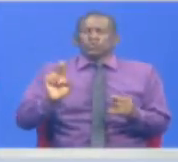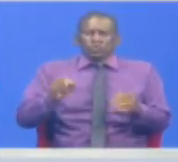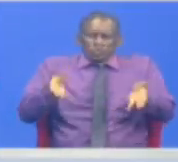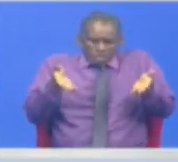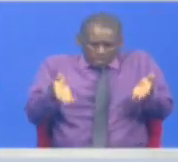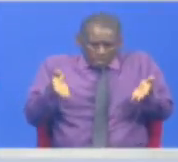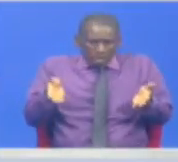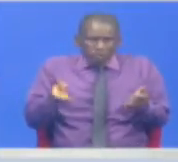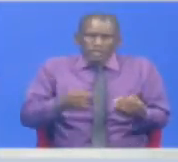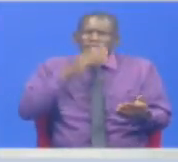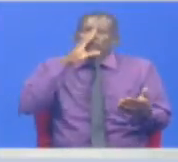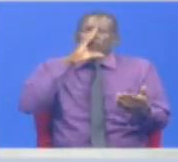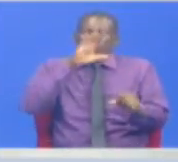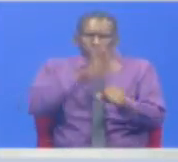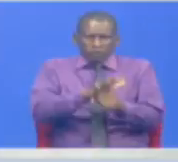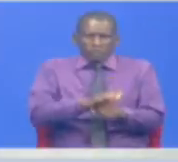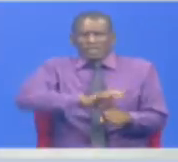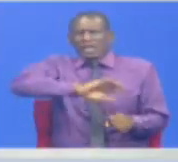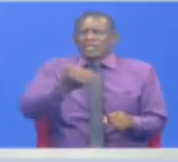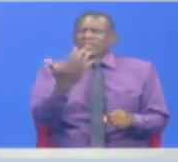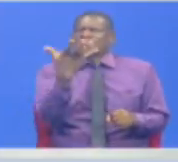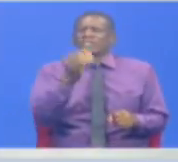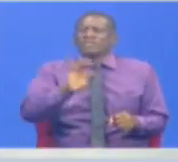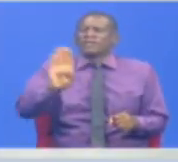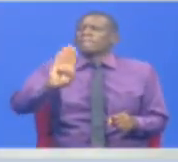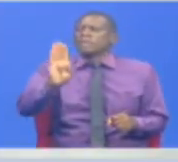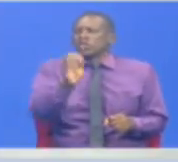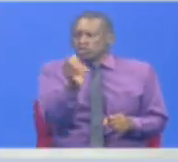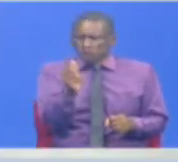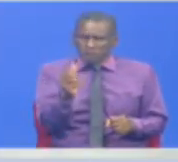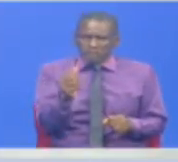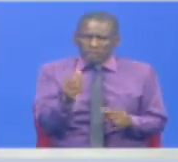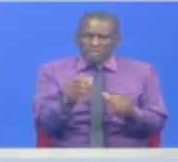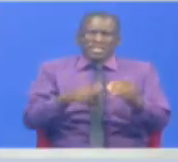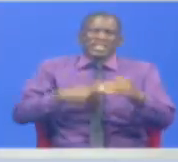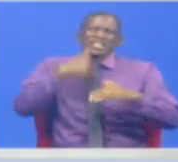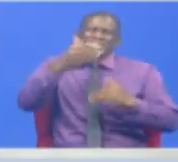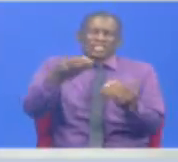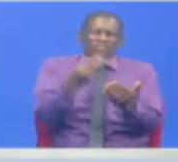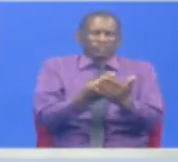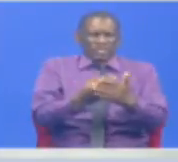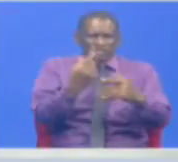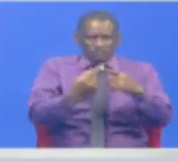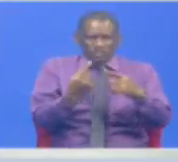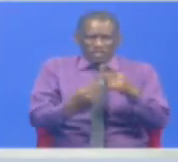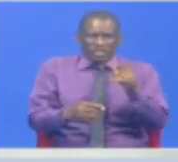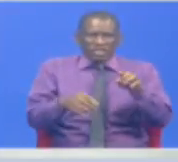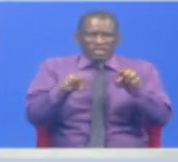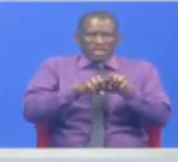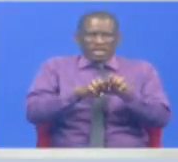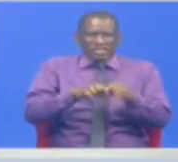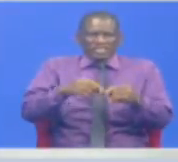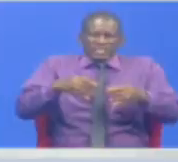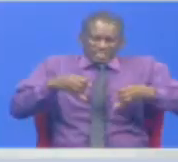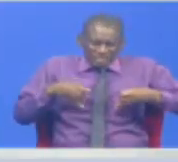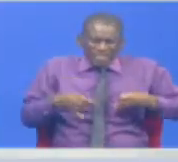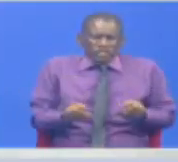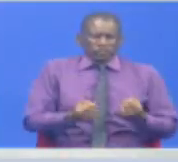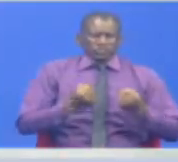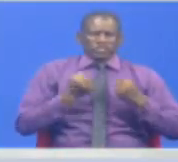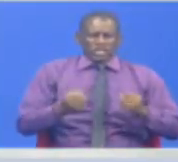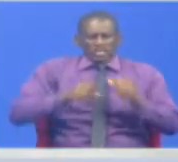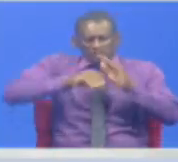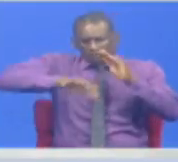now promising an extra 50 billion shillings in the next financial year as part of efforts to strengthen